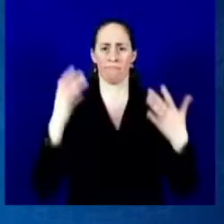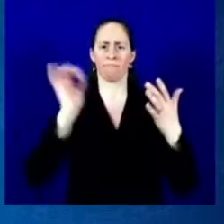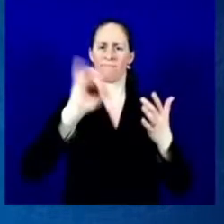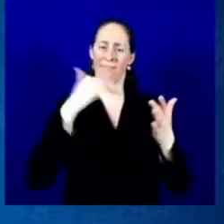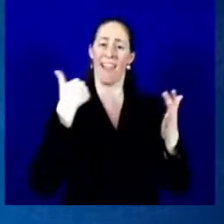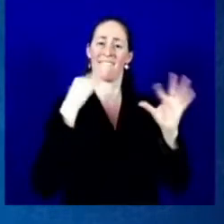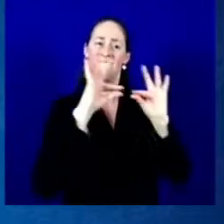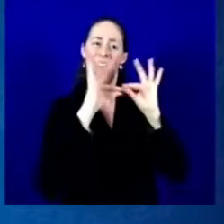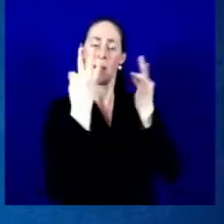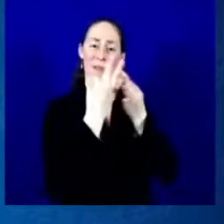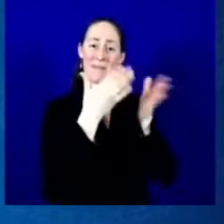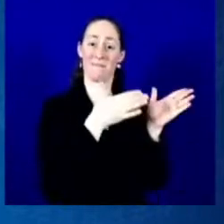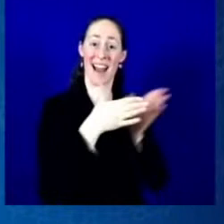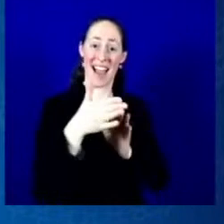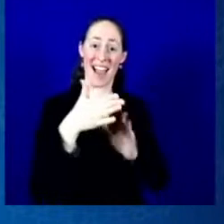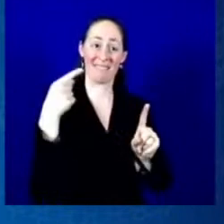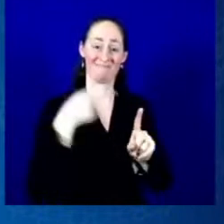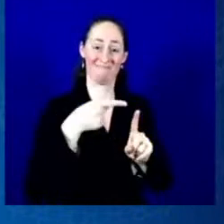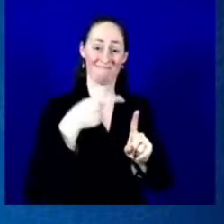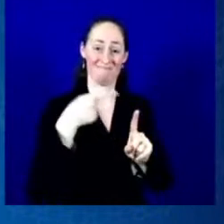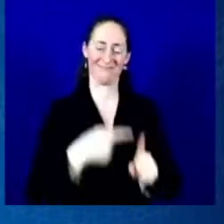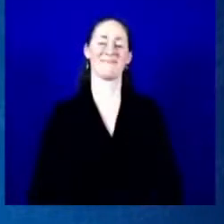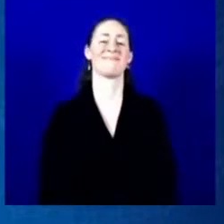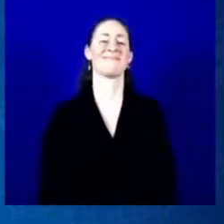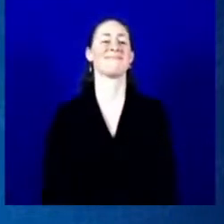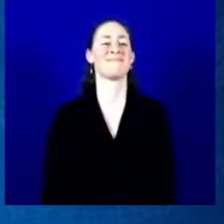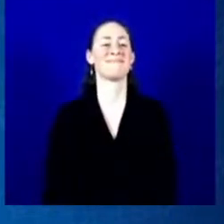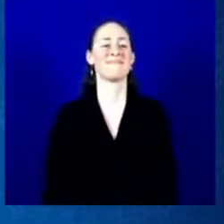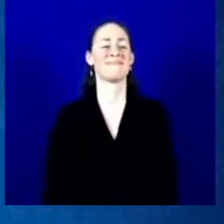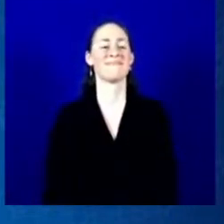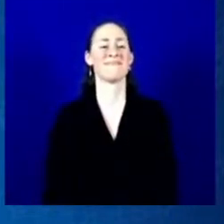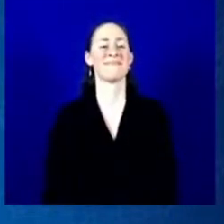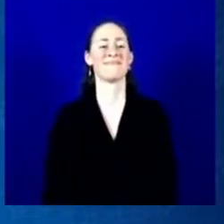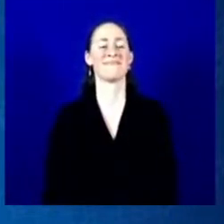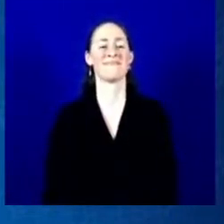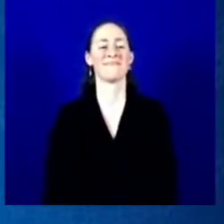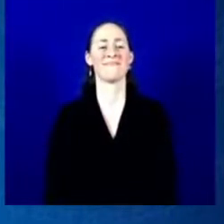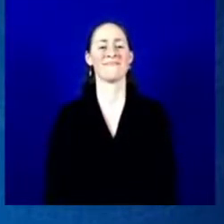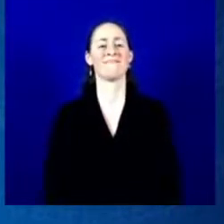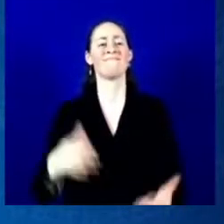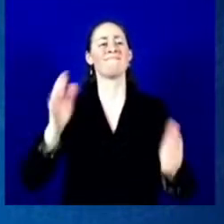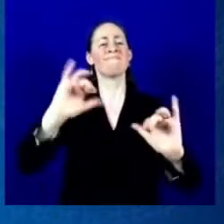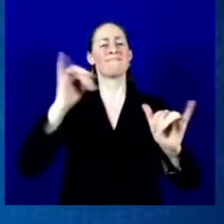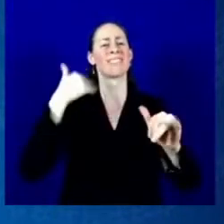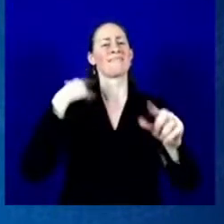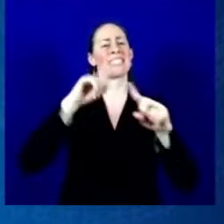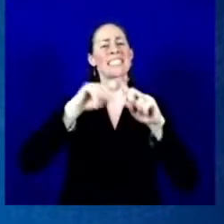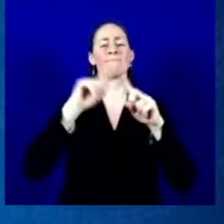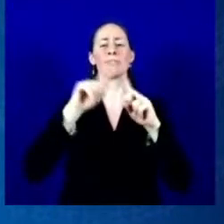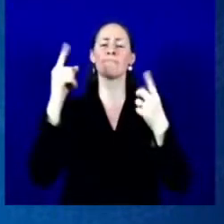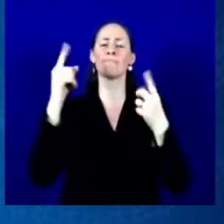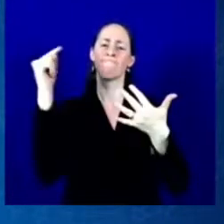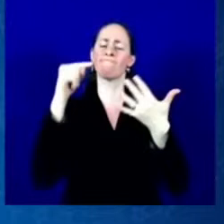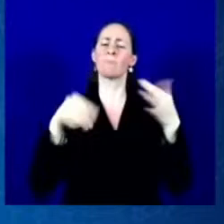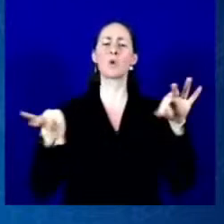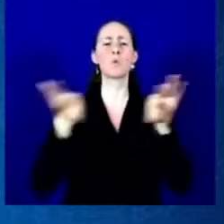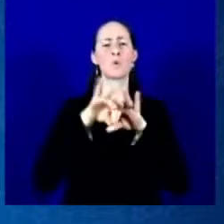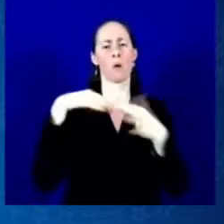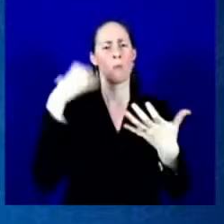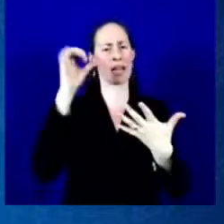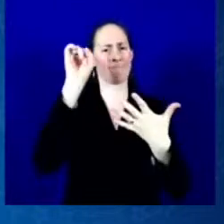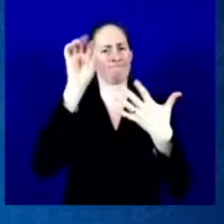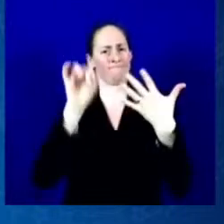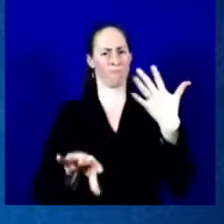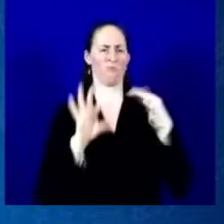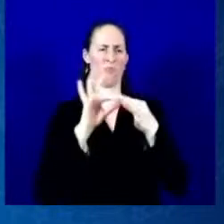year other critical priorities for American families. The Affordable Care Act has been a lifeline for millions of